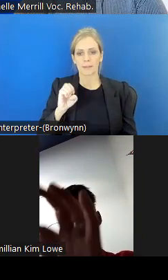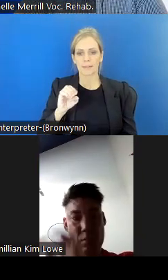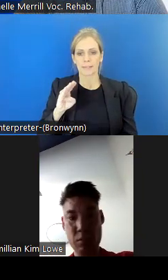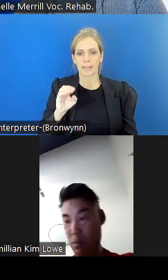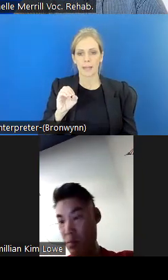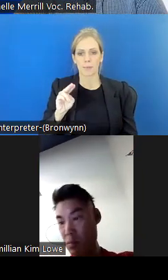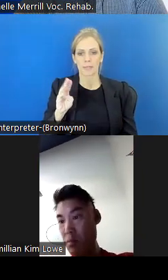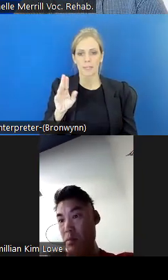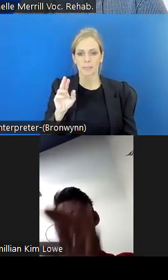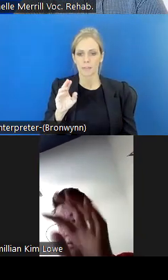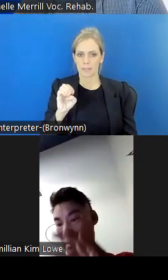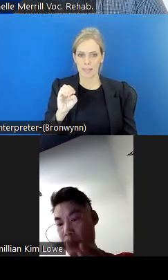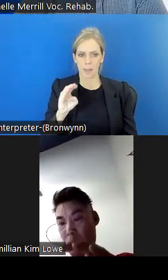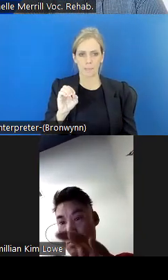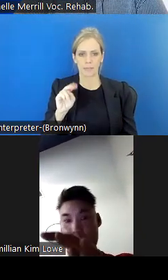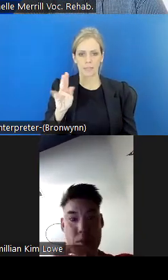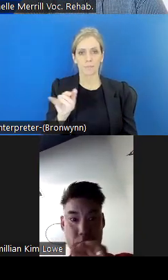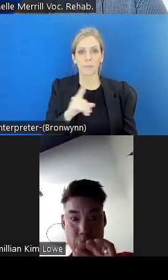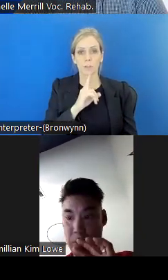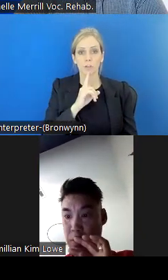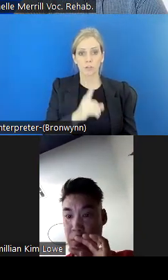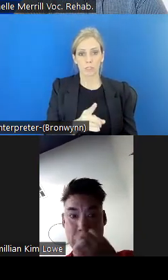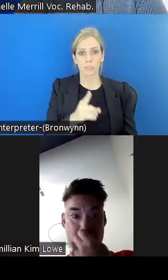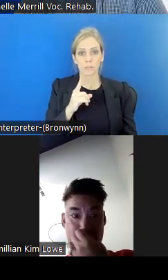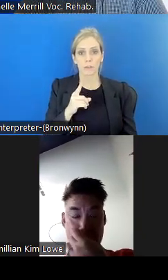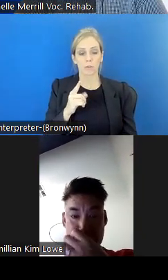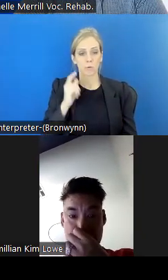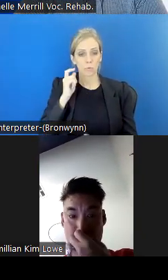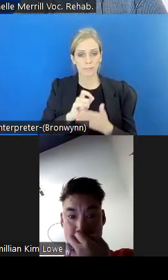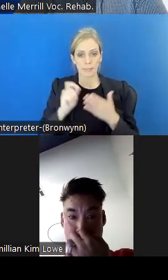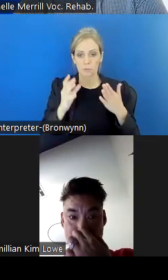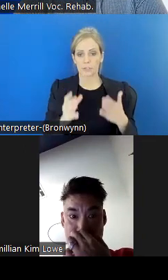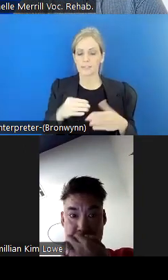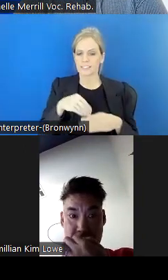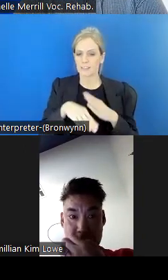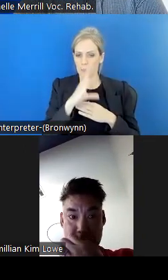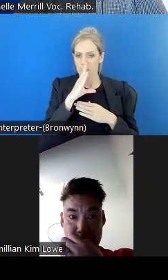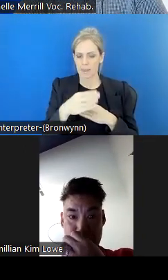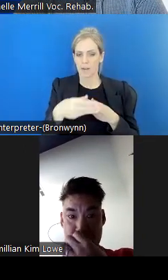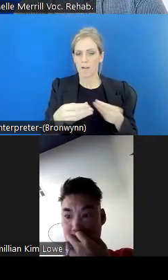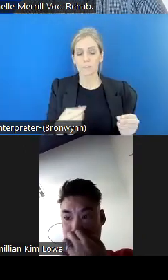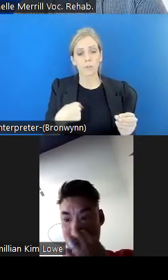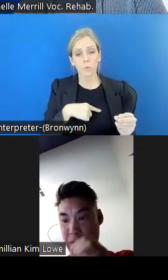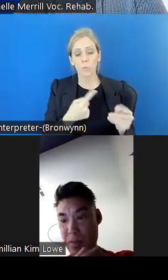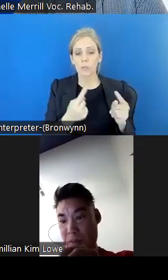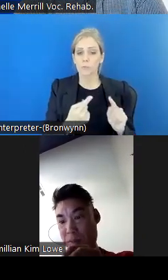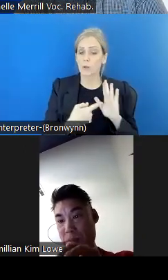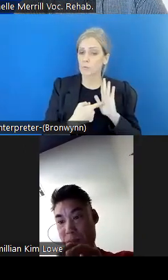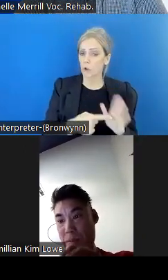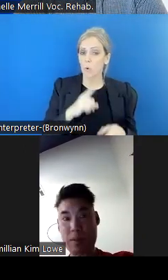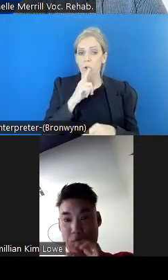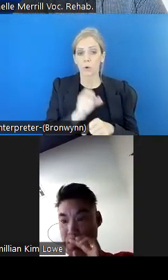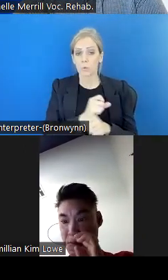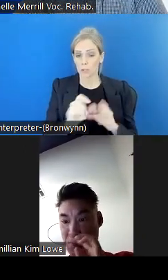at our main office. We've tried our best to populate our website with pictures of our staff, real pictures of our staff, not just